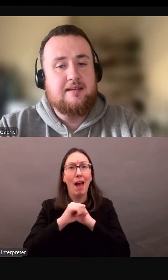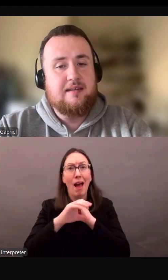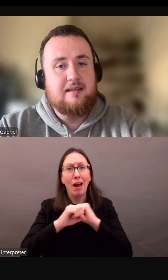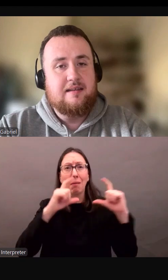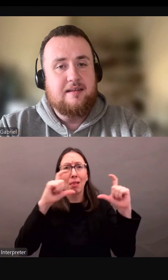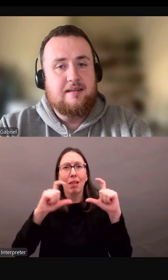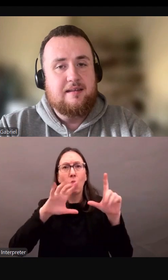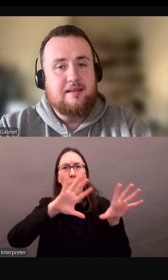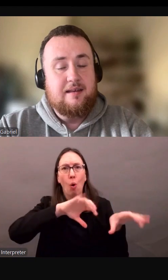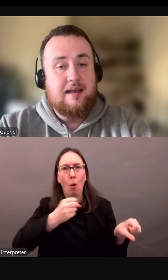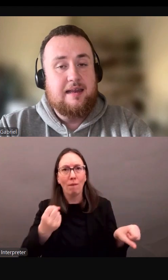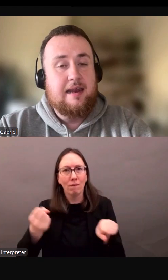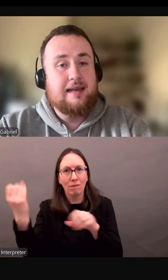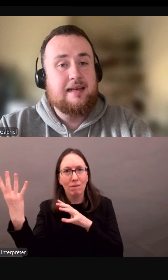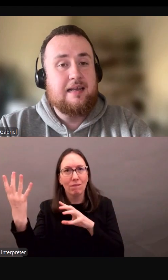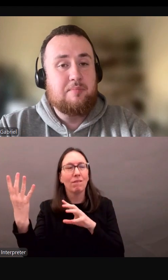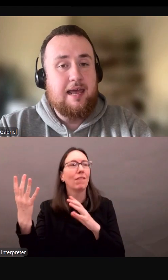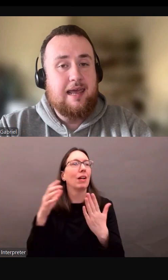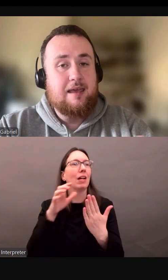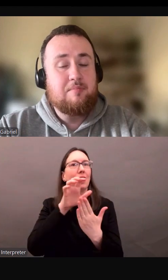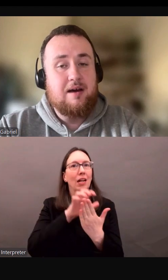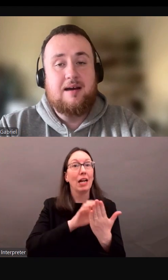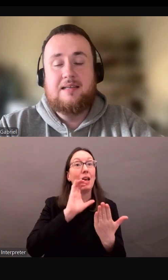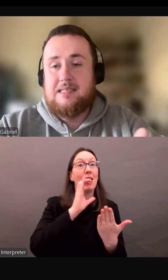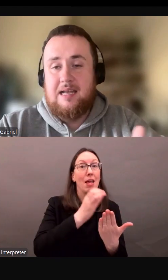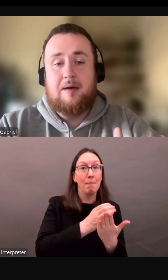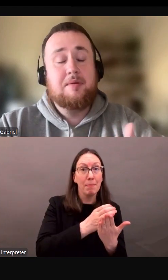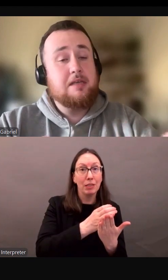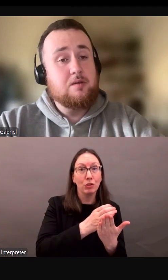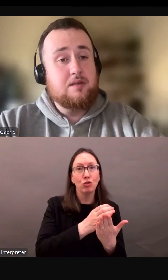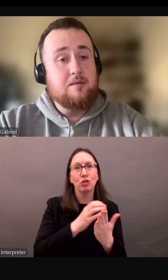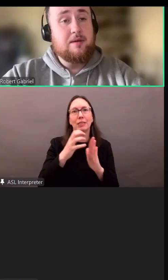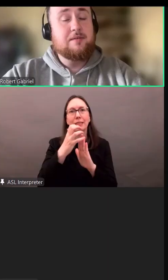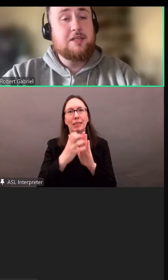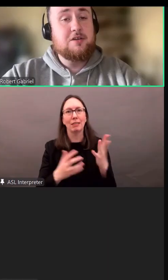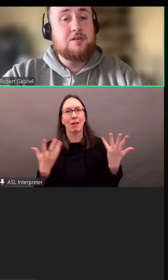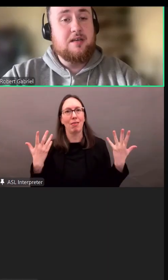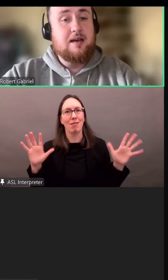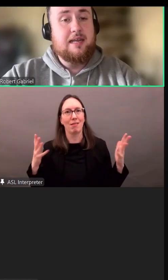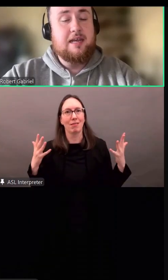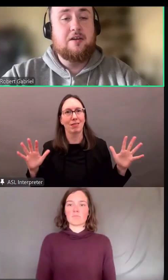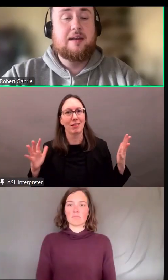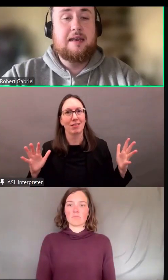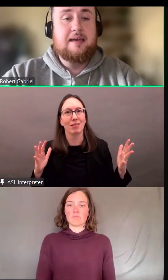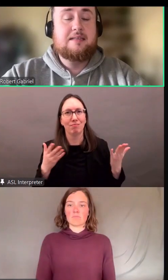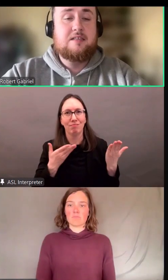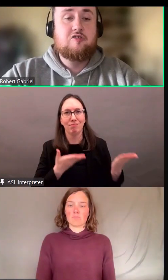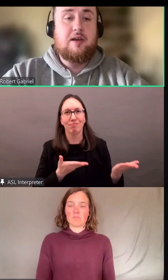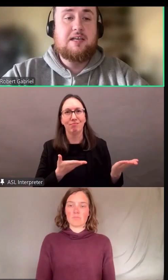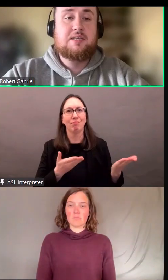website. Then I can click play, pause, stop, use all my features on here in a